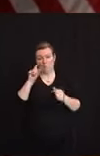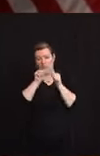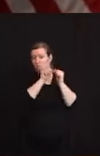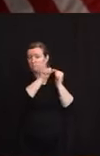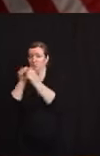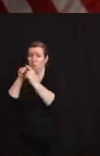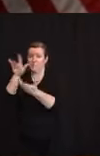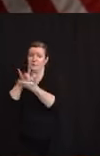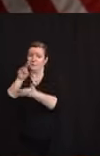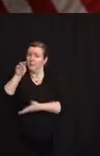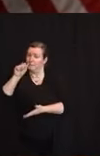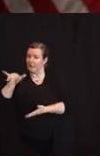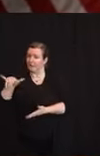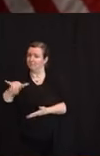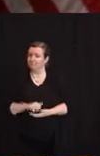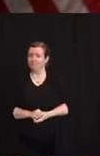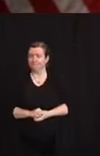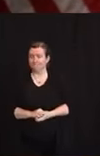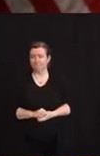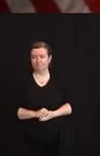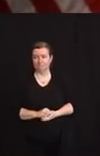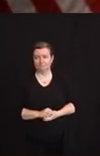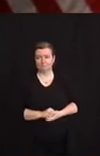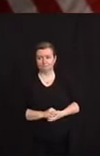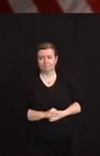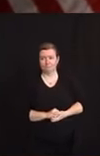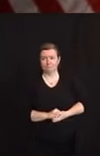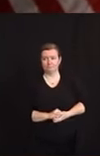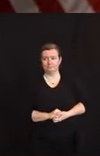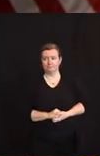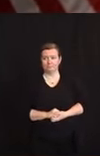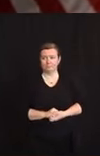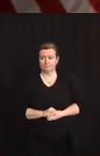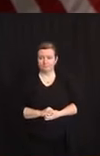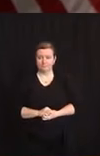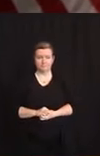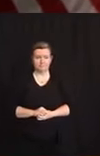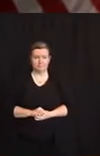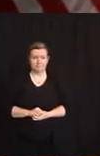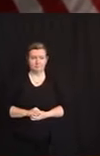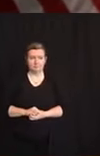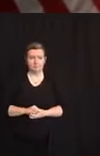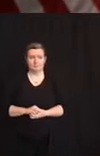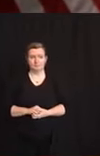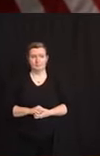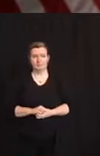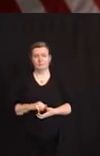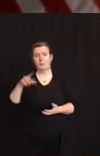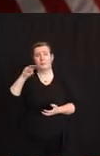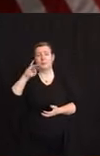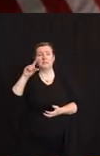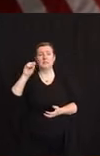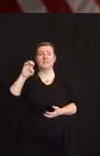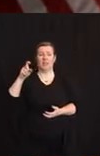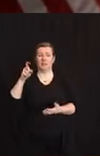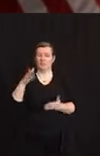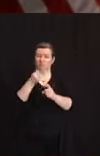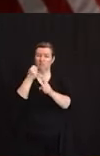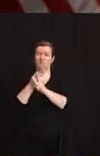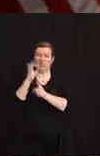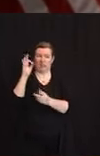define Central Jersey, so that's for another conversation, right? Middlesex has almost got 9,000 cases. Monmouth, where I am, almost